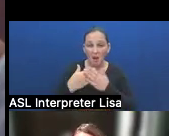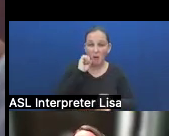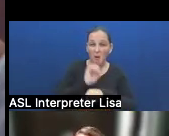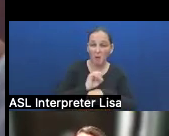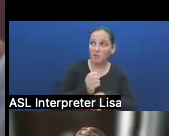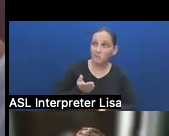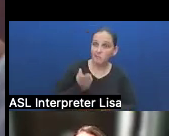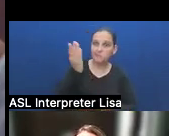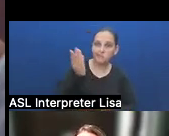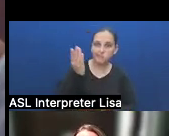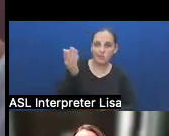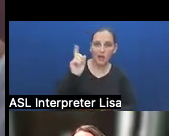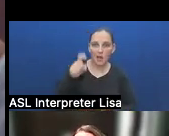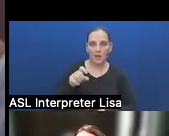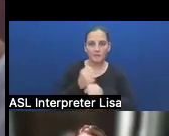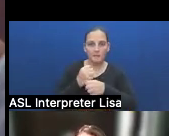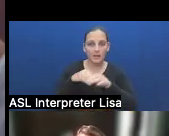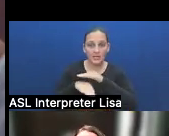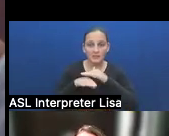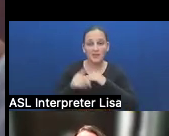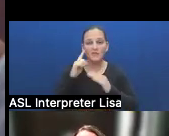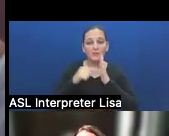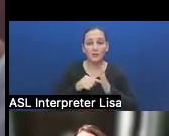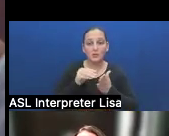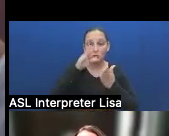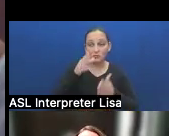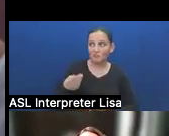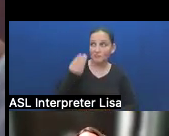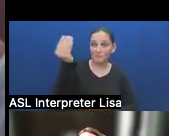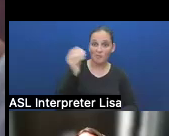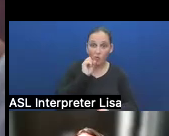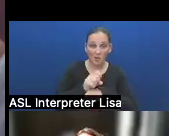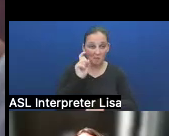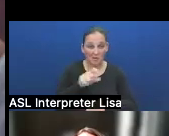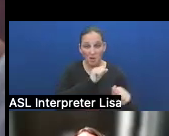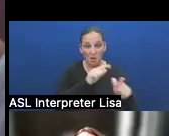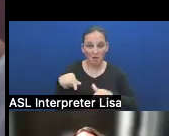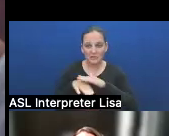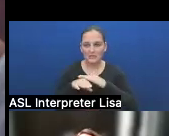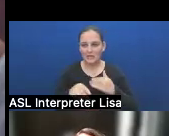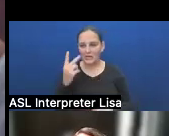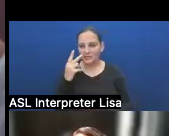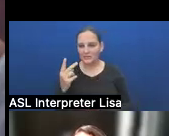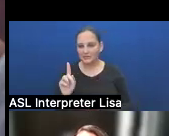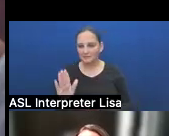them accessible. Like, I'm talking student turned in work. Okay, I see Alice, so there's probably a